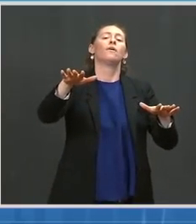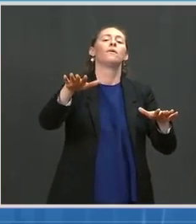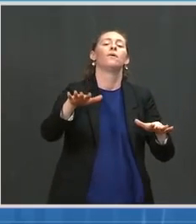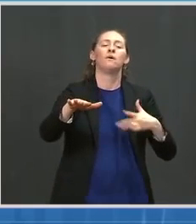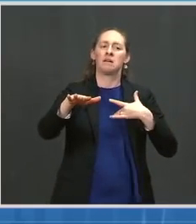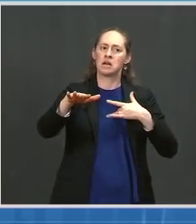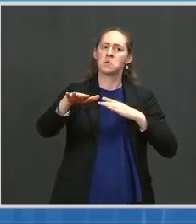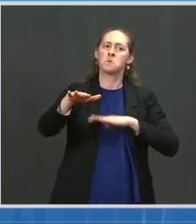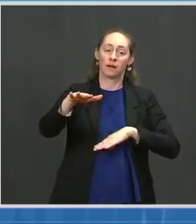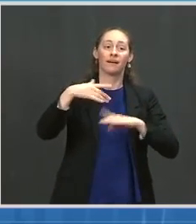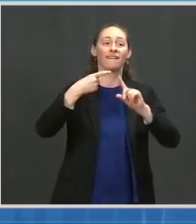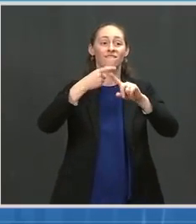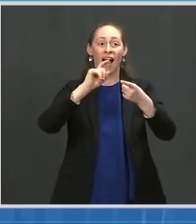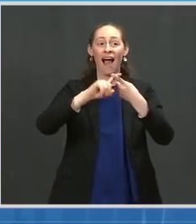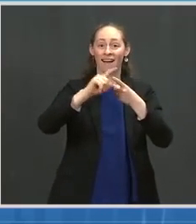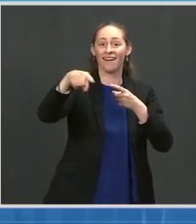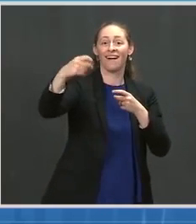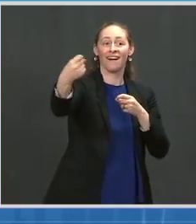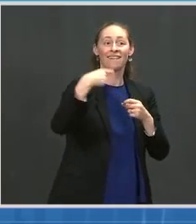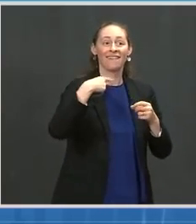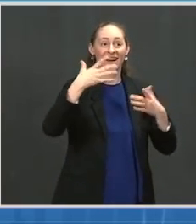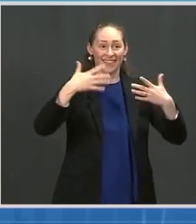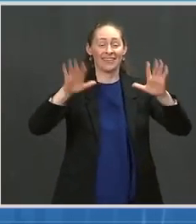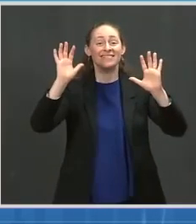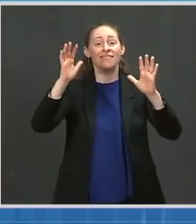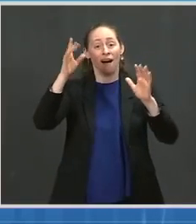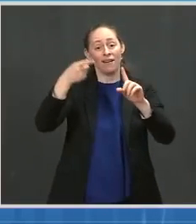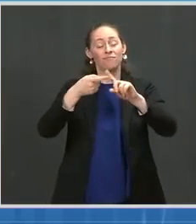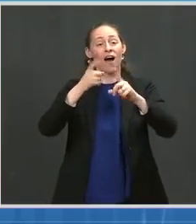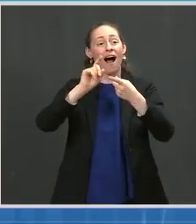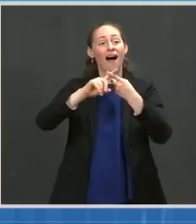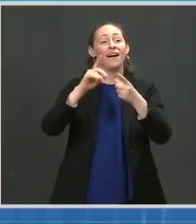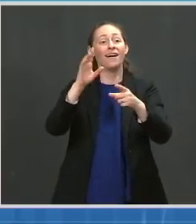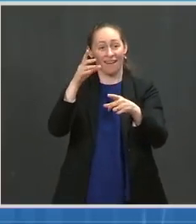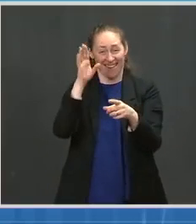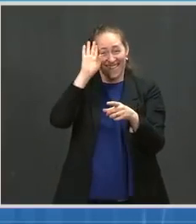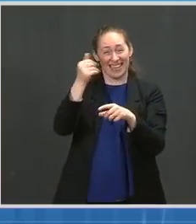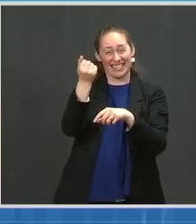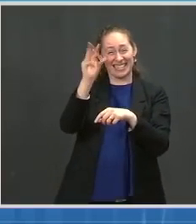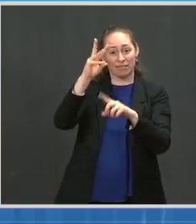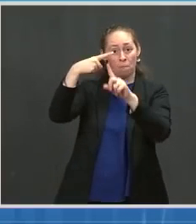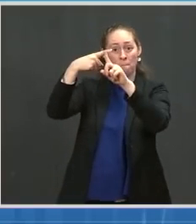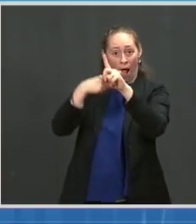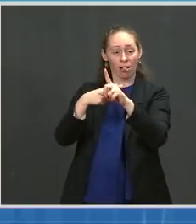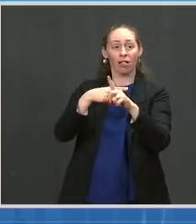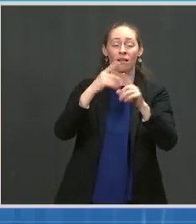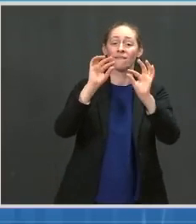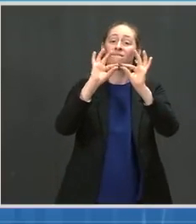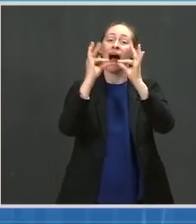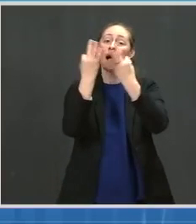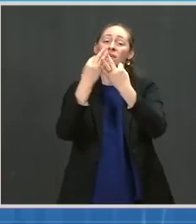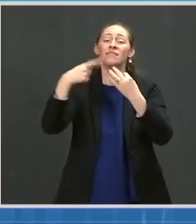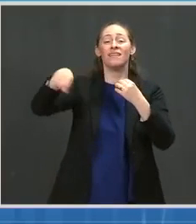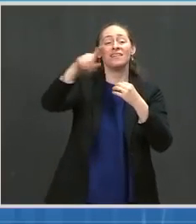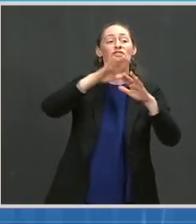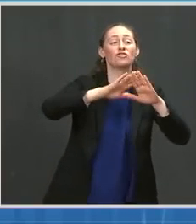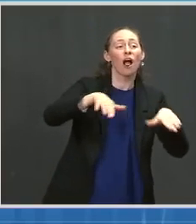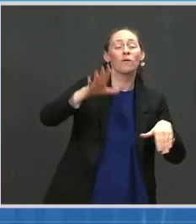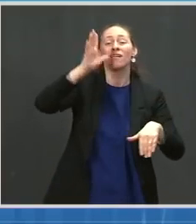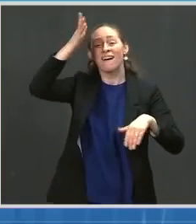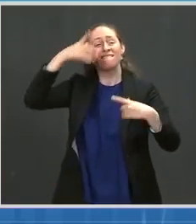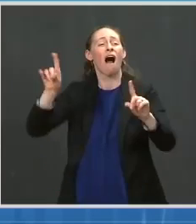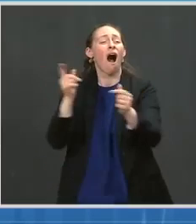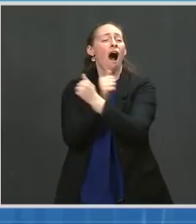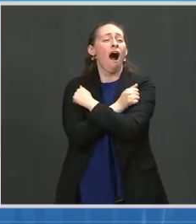of her 2 children hugging their grandmother for the first time in 16 months. And she wrote 3 simple words in her text: hugs